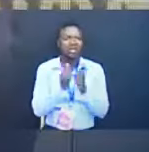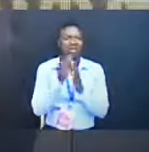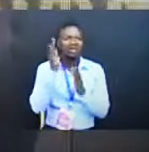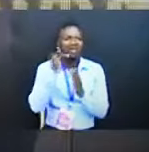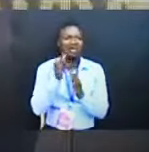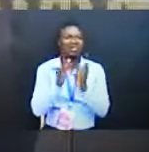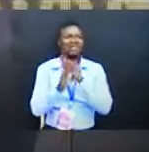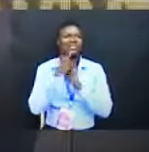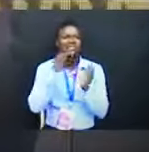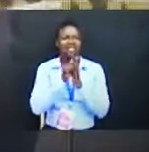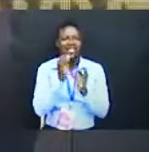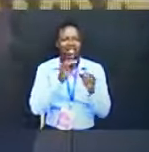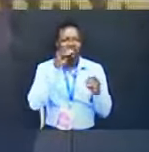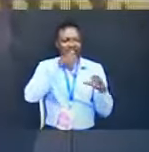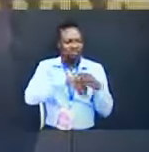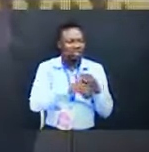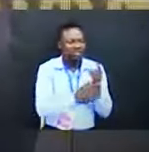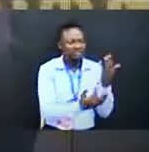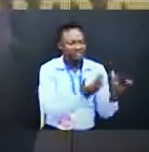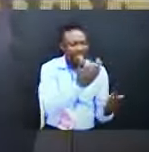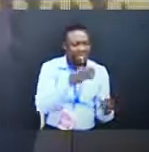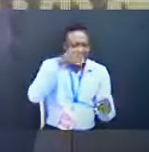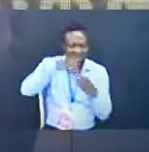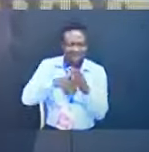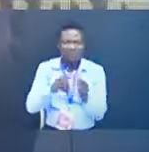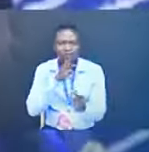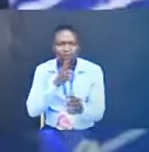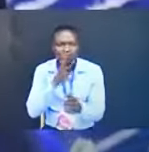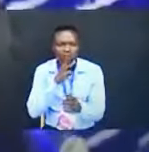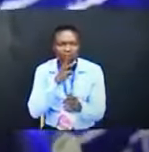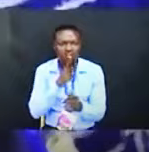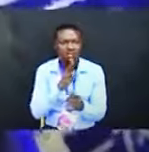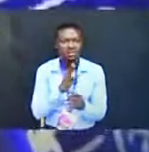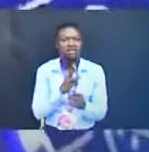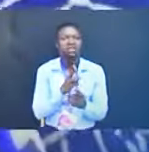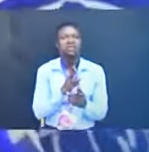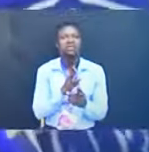the waters and in the fire, he said when, he didn't say if.